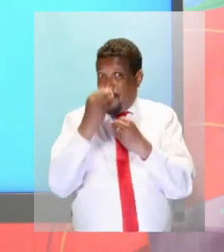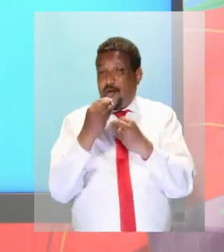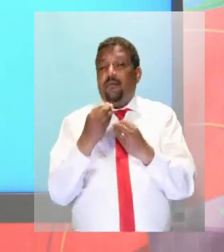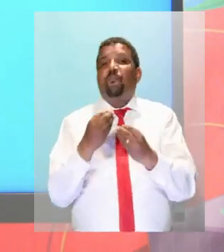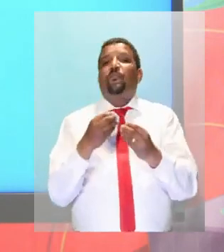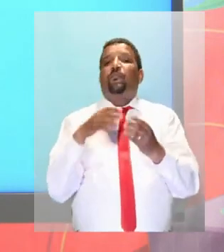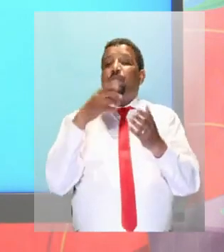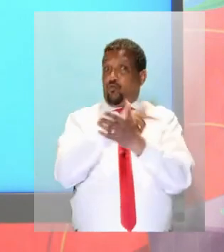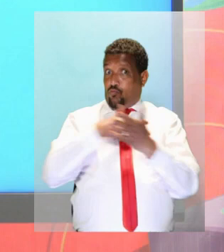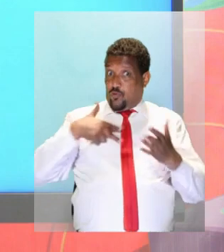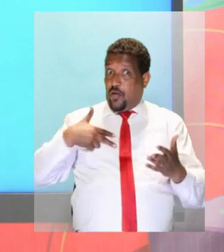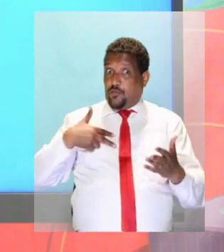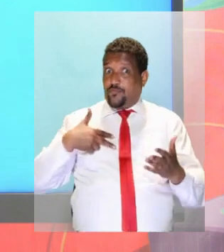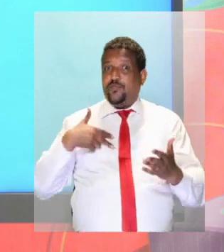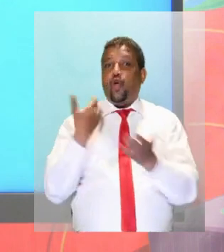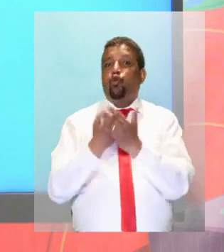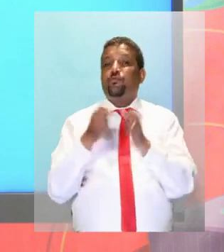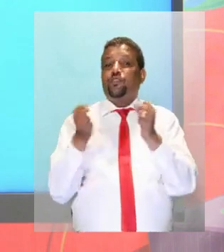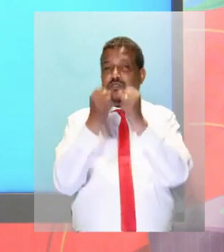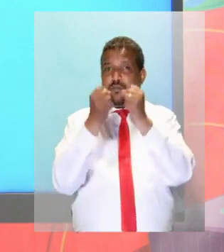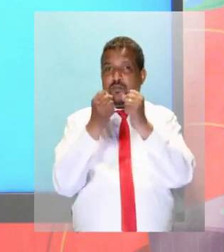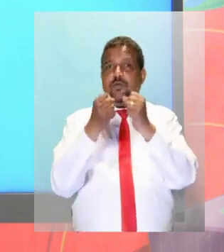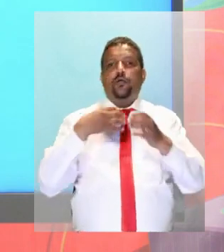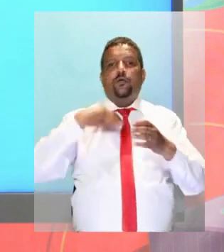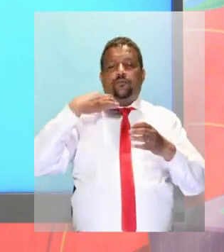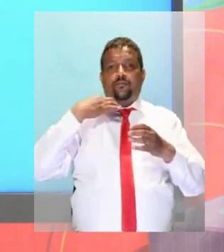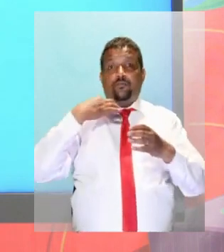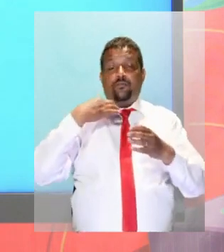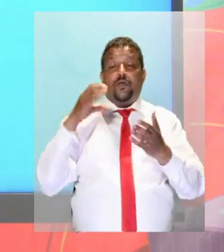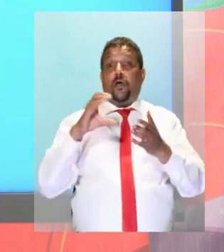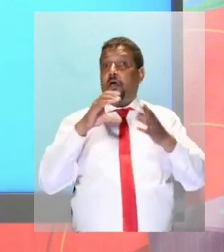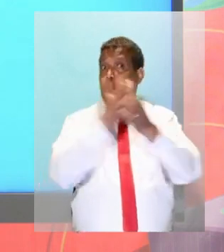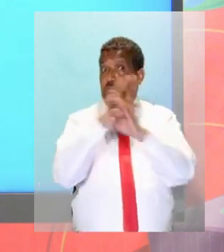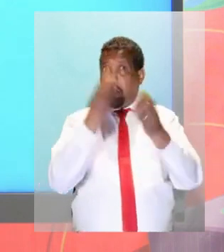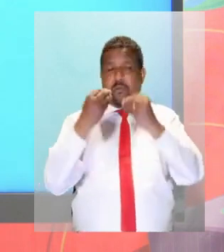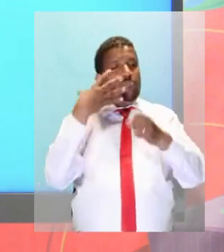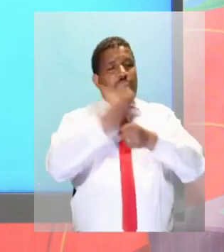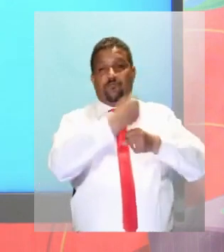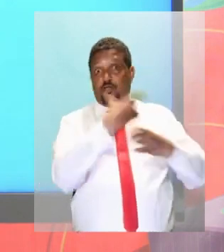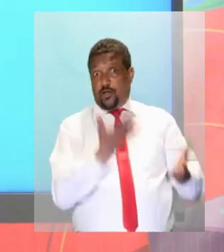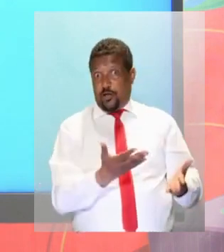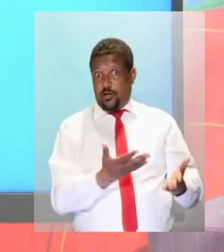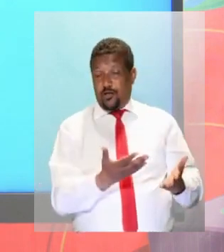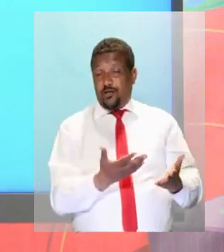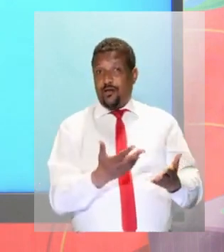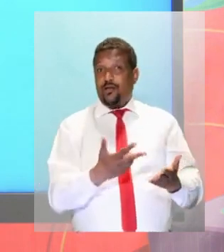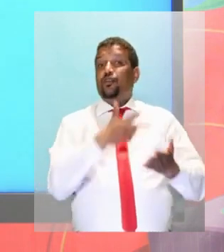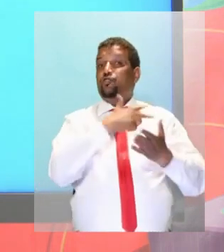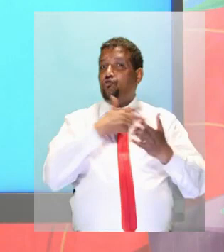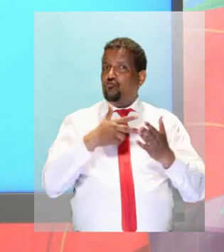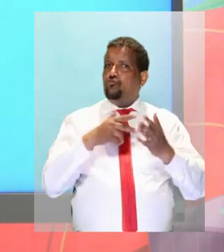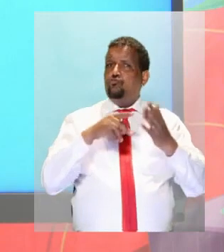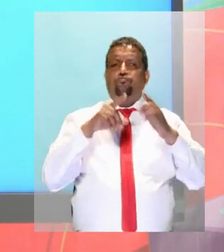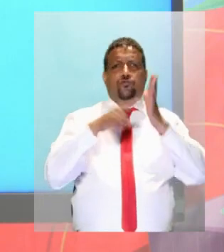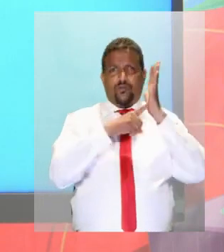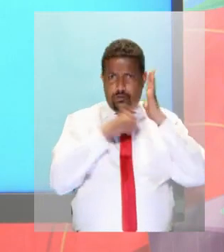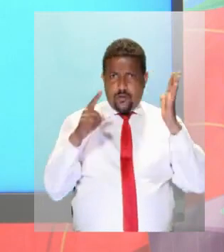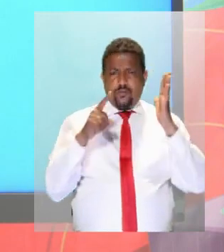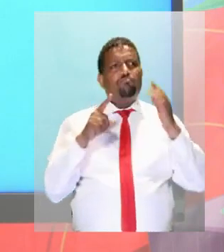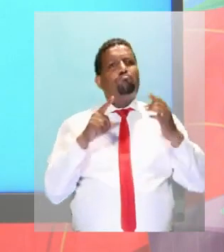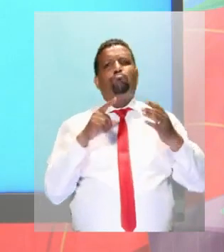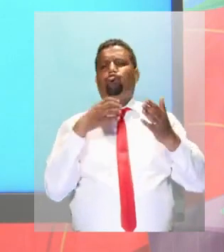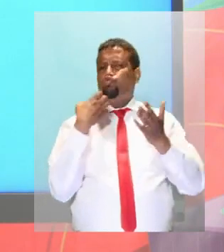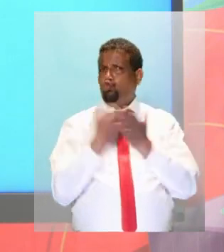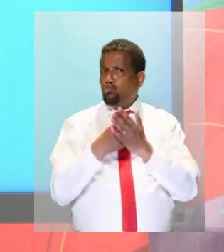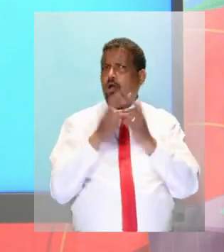system, but there is the right to own private property under the capitalist economic system. There is clear social and economic objectives. There